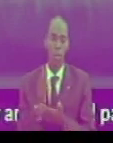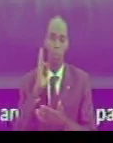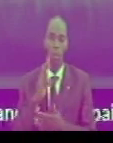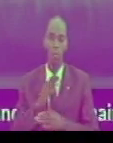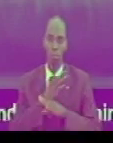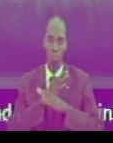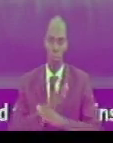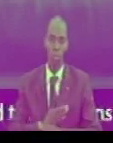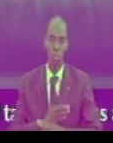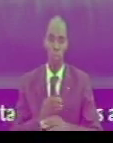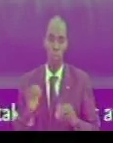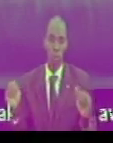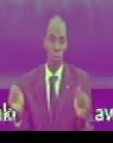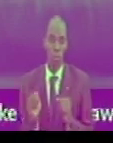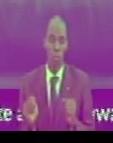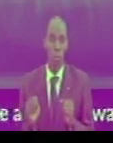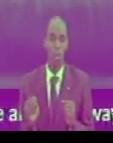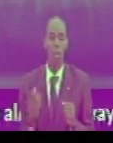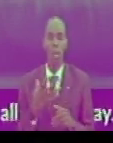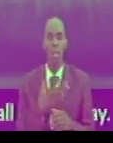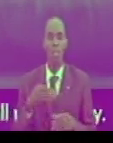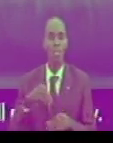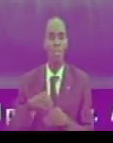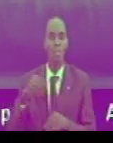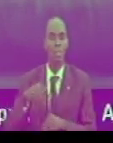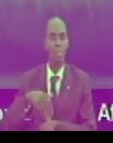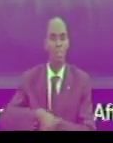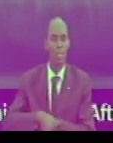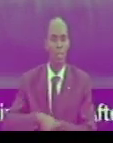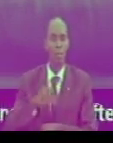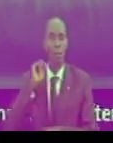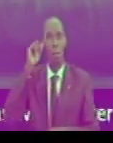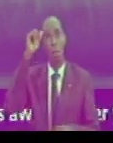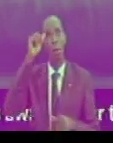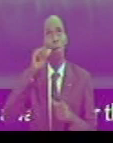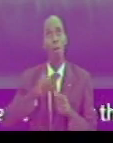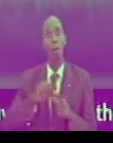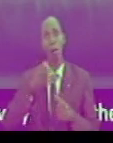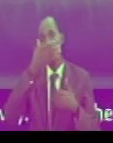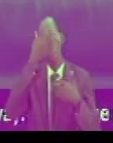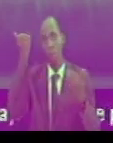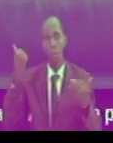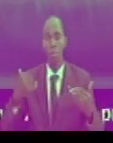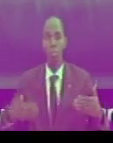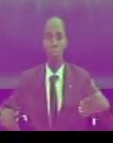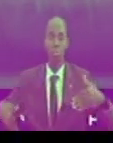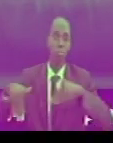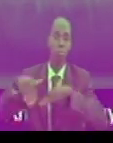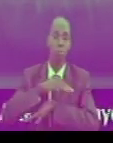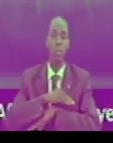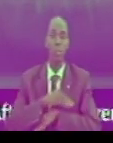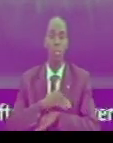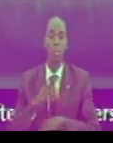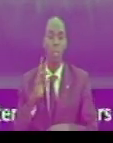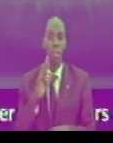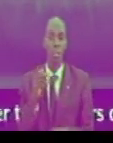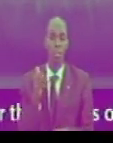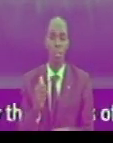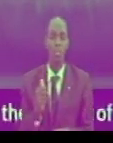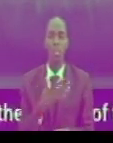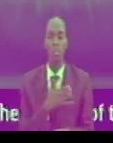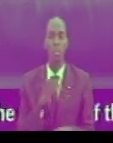take cardigan. She now said, okay, that maybe if we get here, we will buy